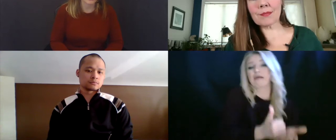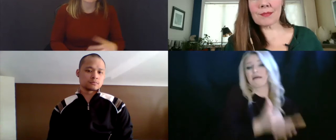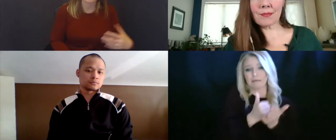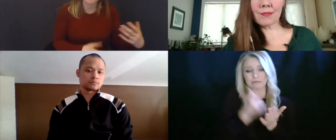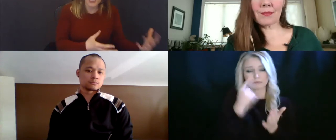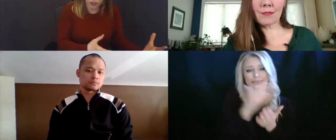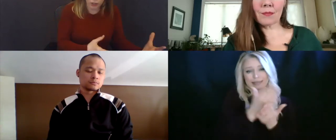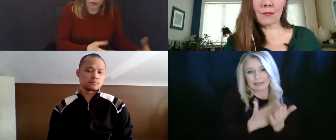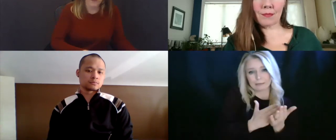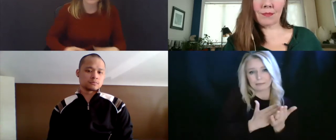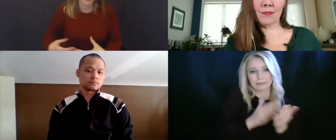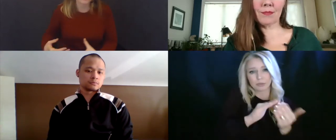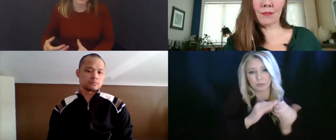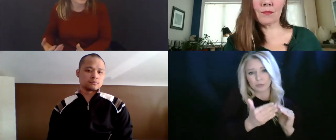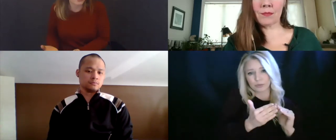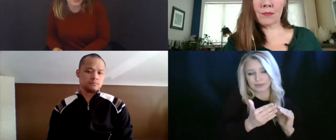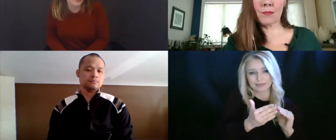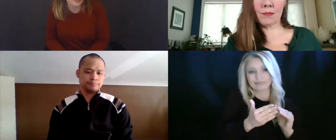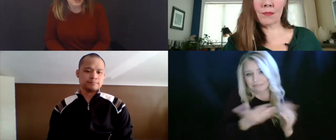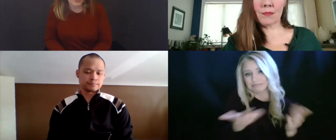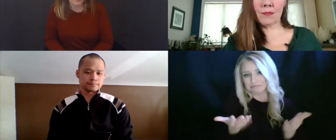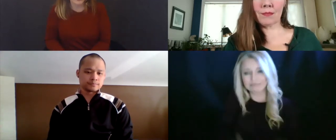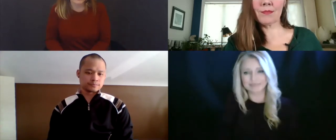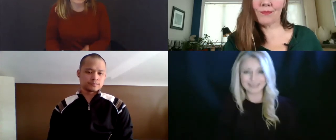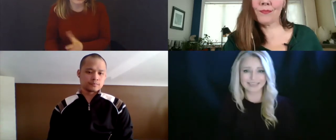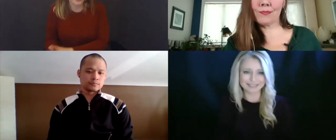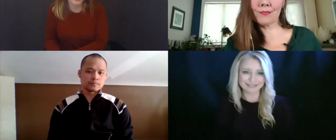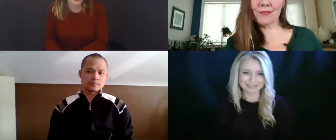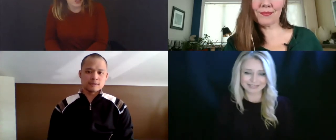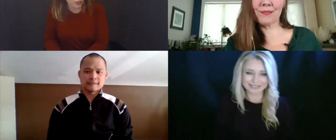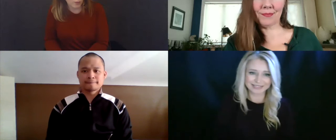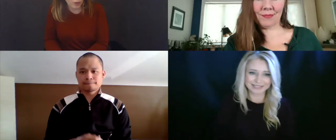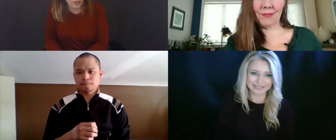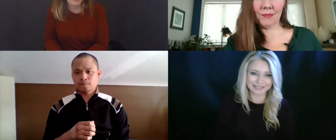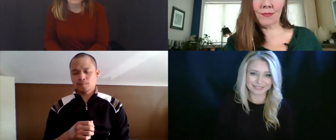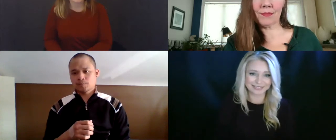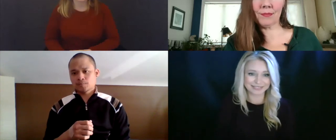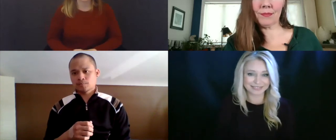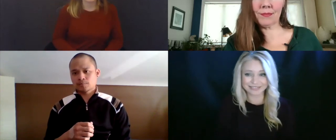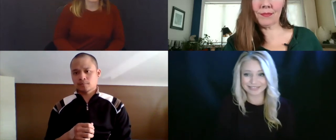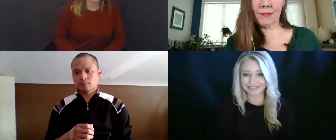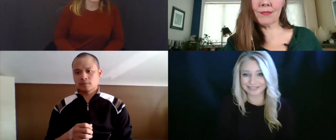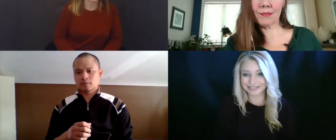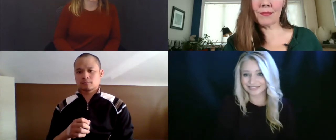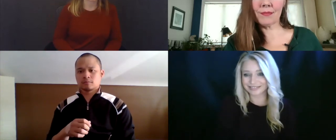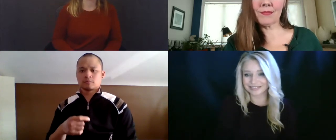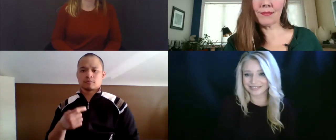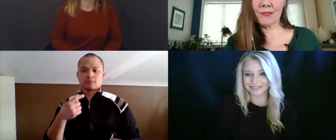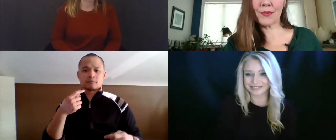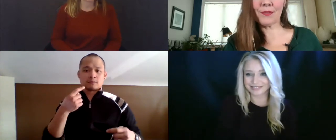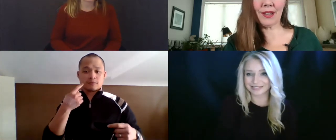a interpretation versus captioning. Captioning is, it's certainly an aid to the community, but it's not the same